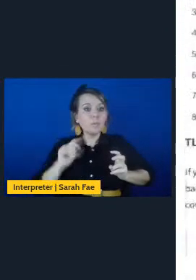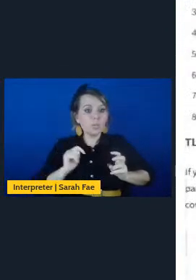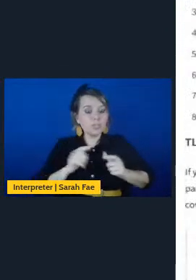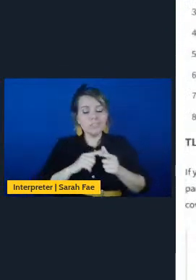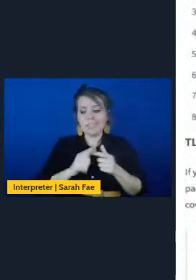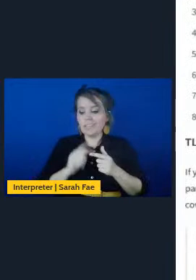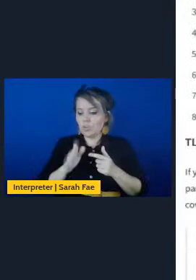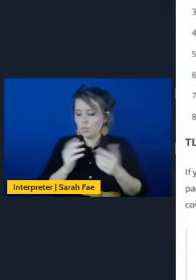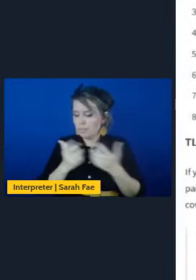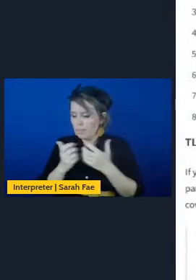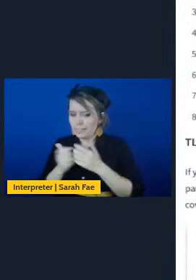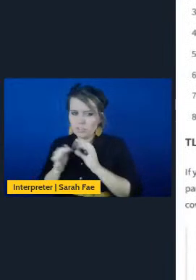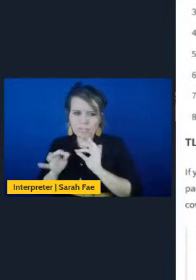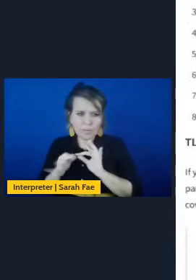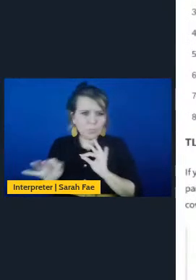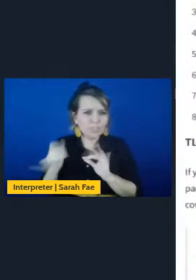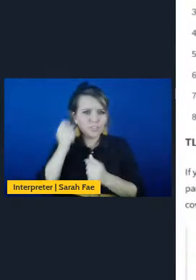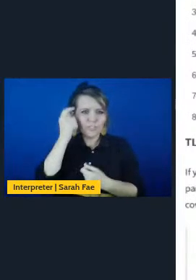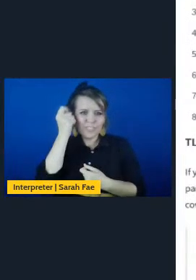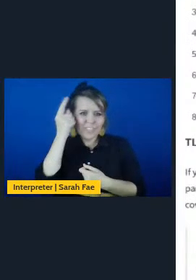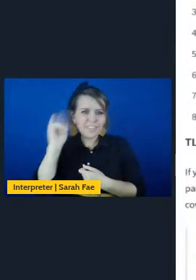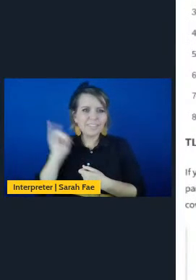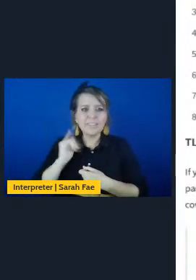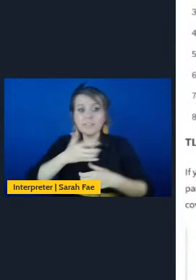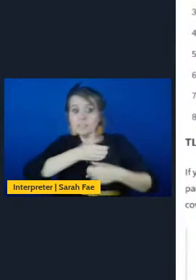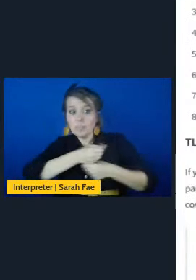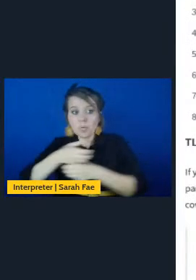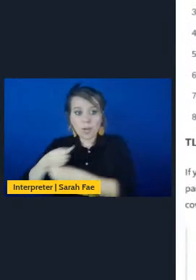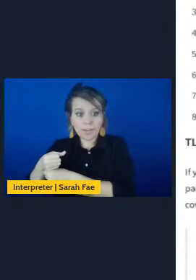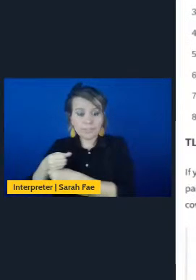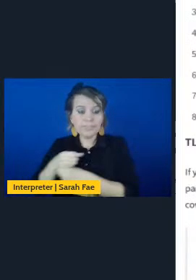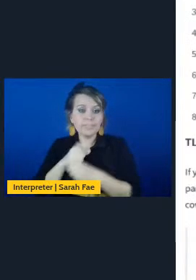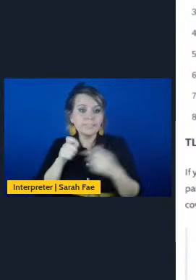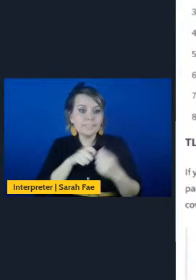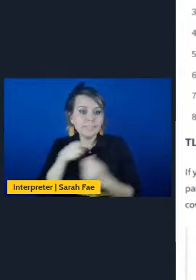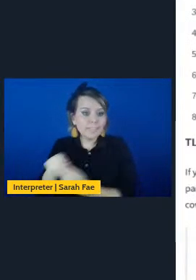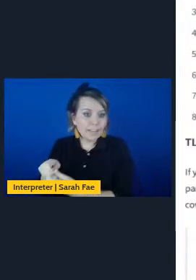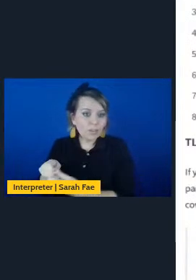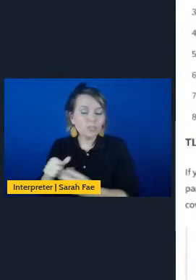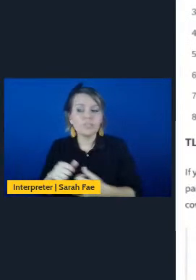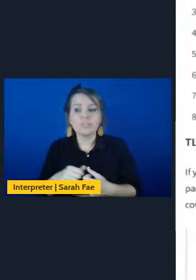language understanding, like summarizing the details,